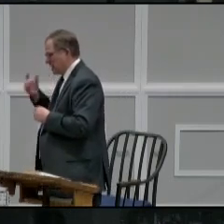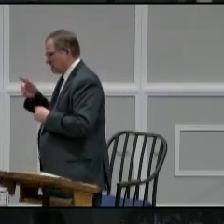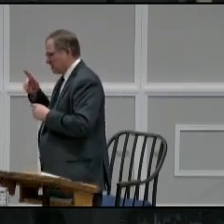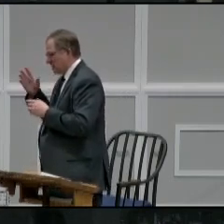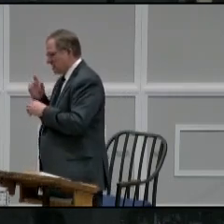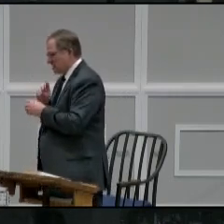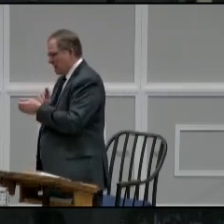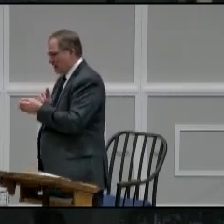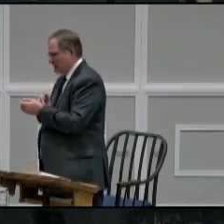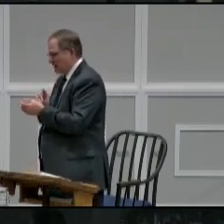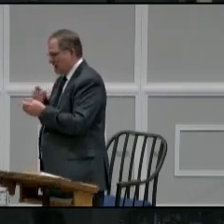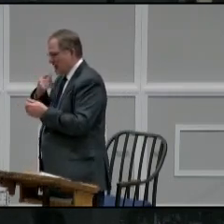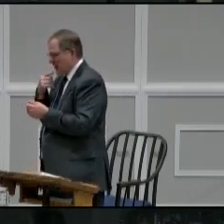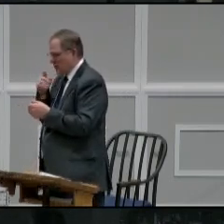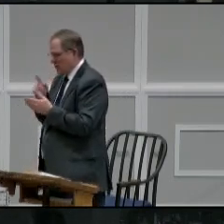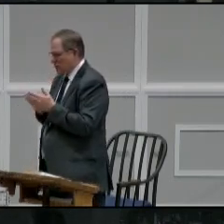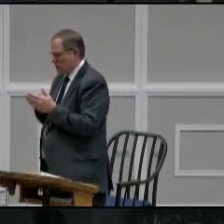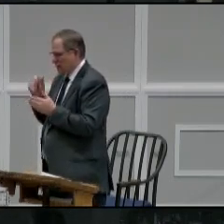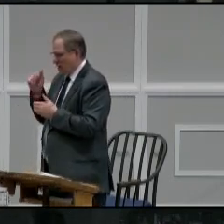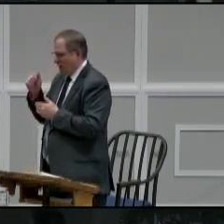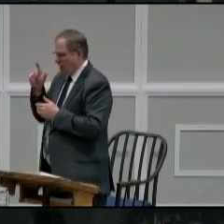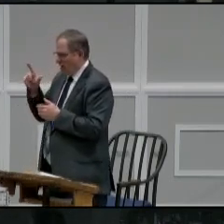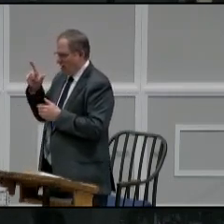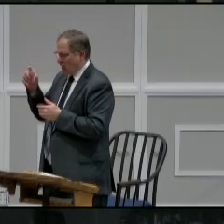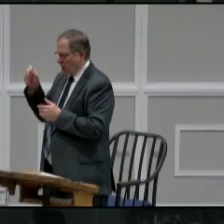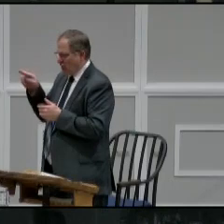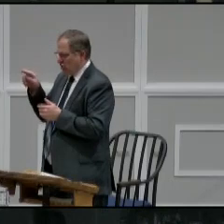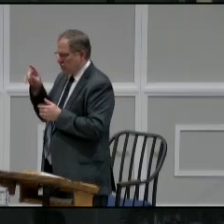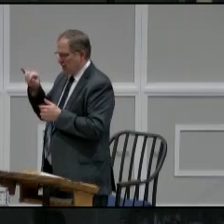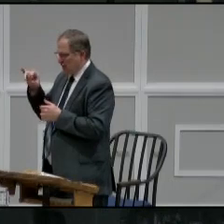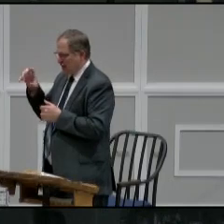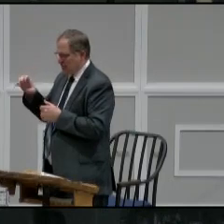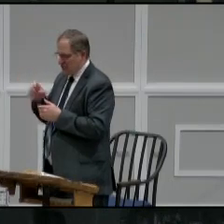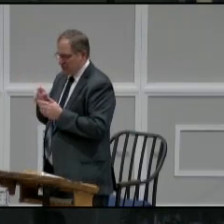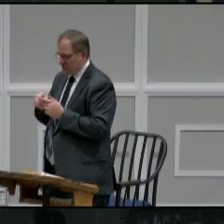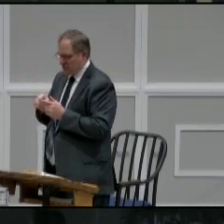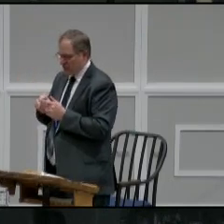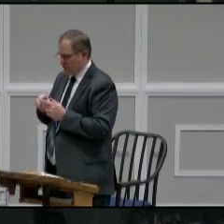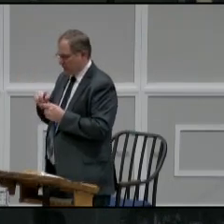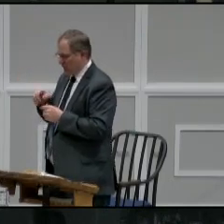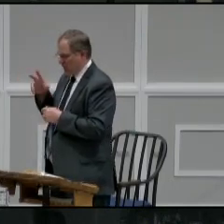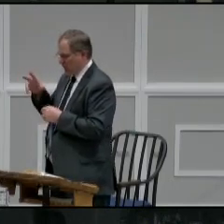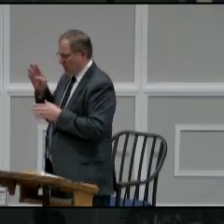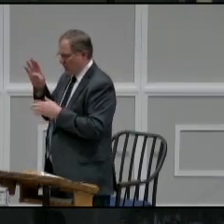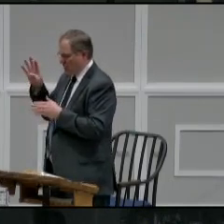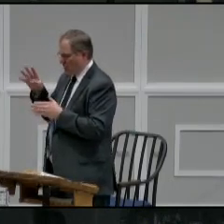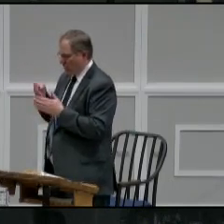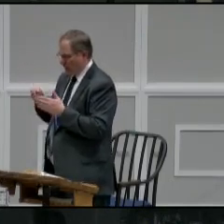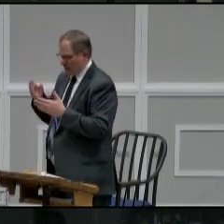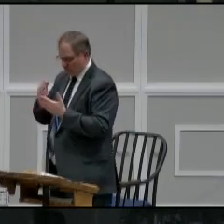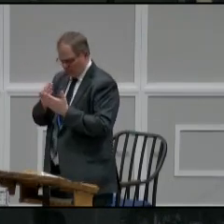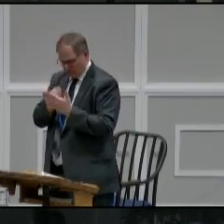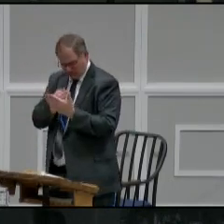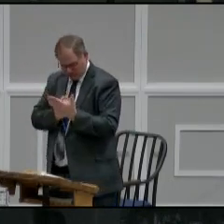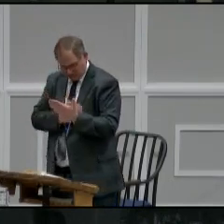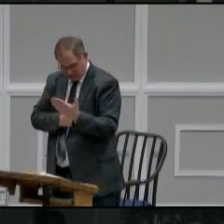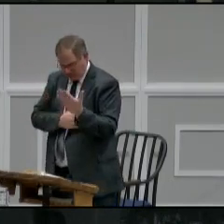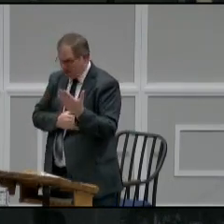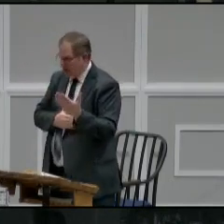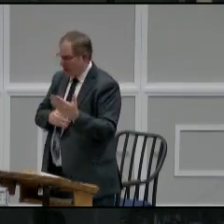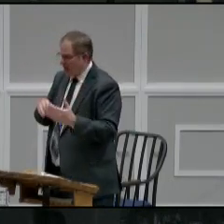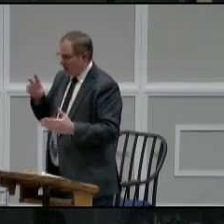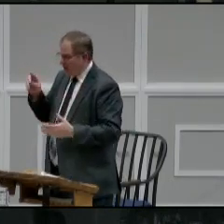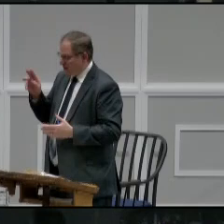to like 43 of the 47 things they tested me for. You know, my arm was just blew up.